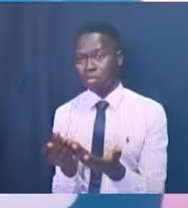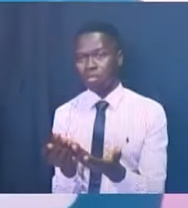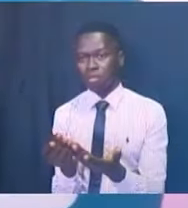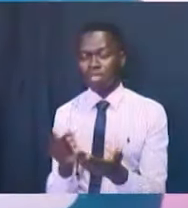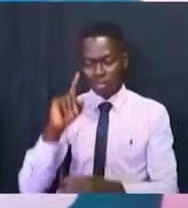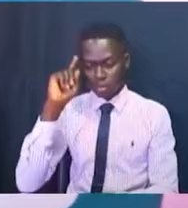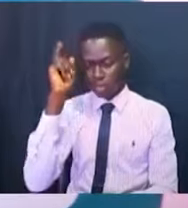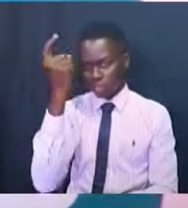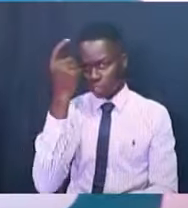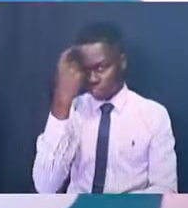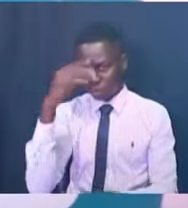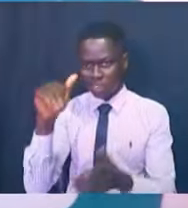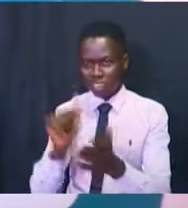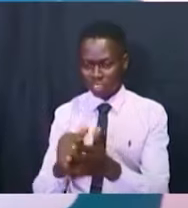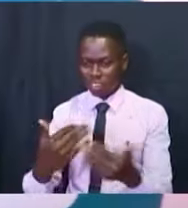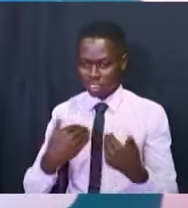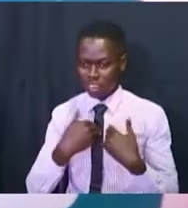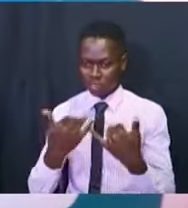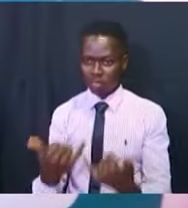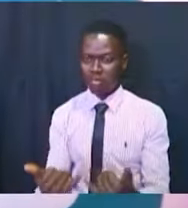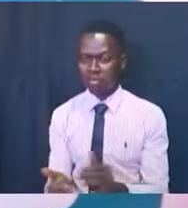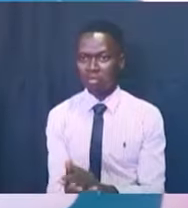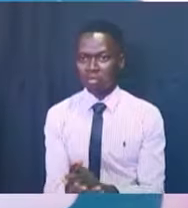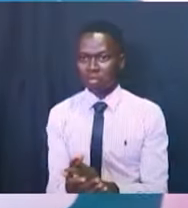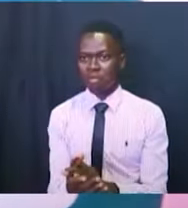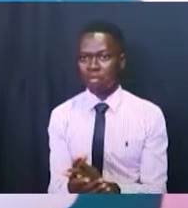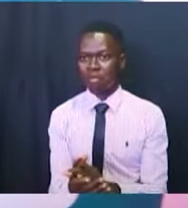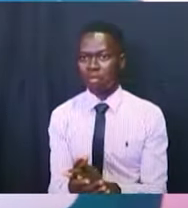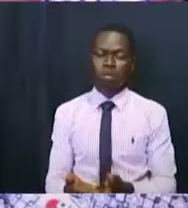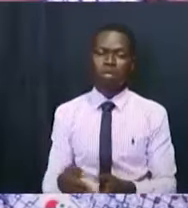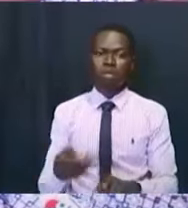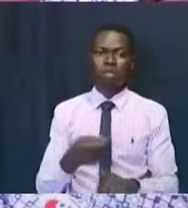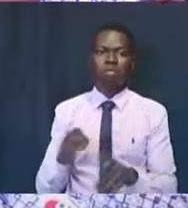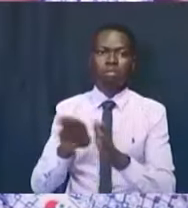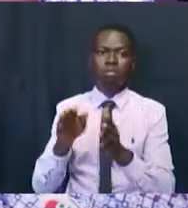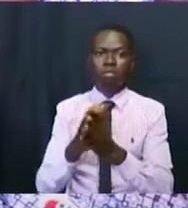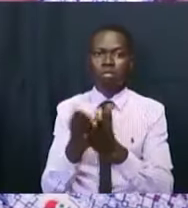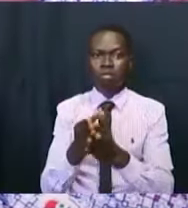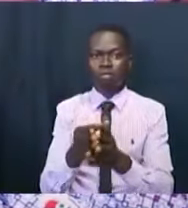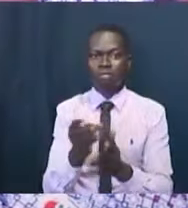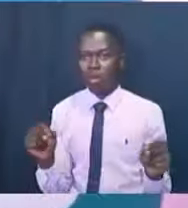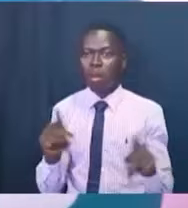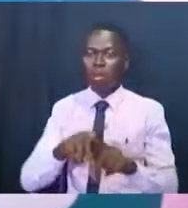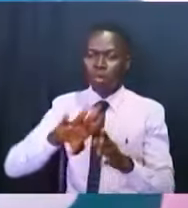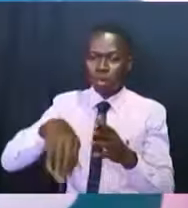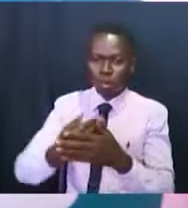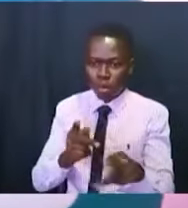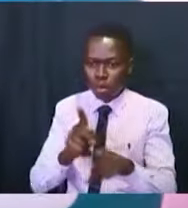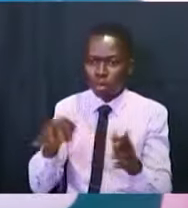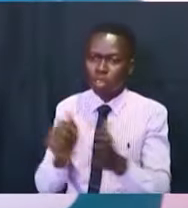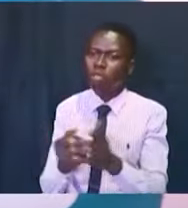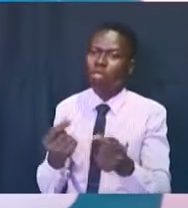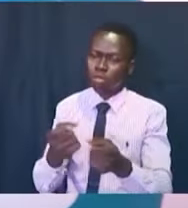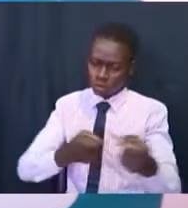the government that we are going to receive soon, by January 20th. These are the people who are going to rule the